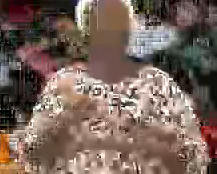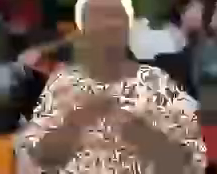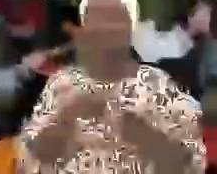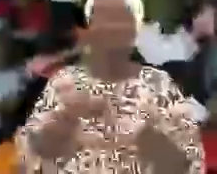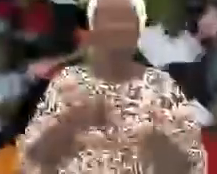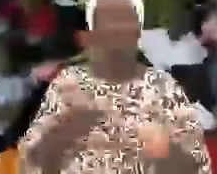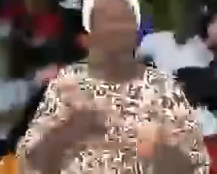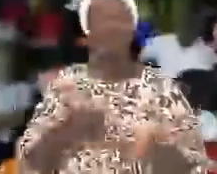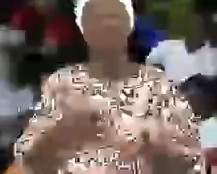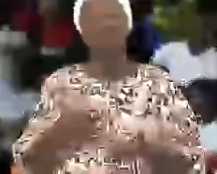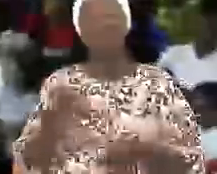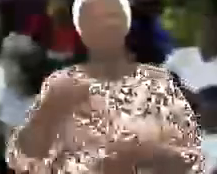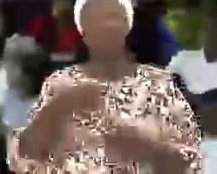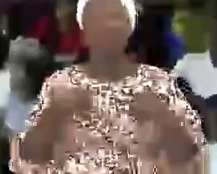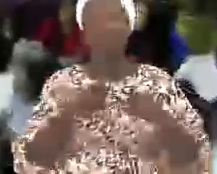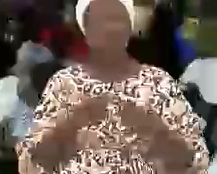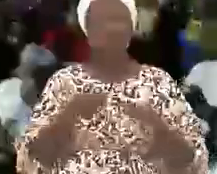in prayerful mood,